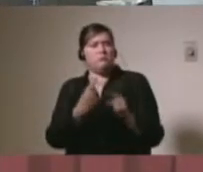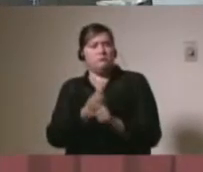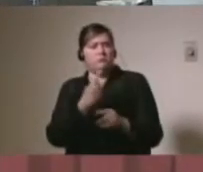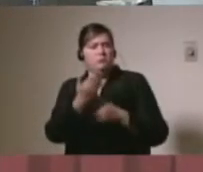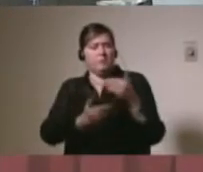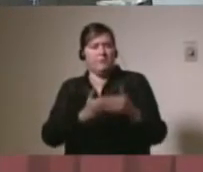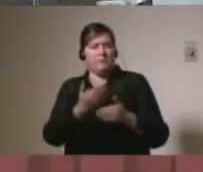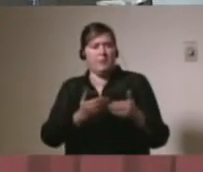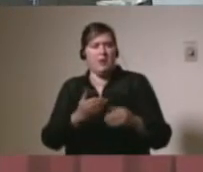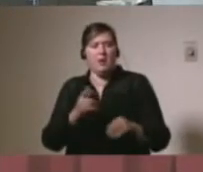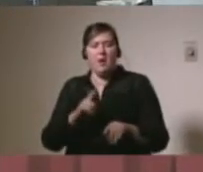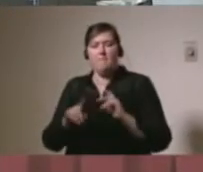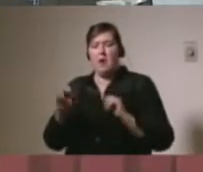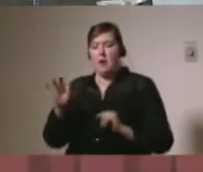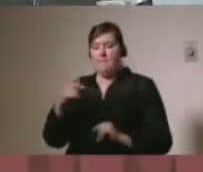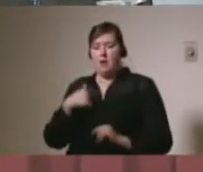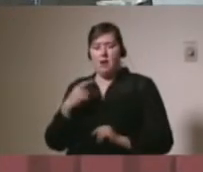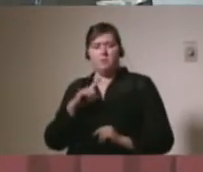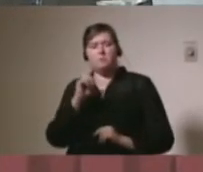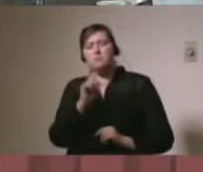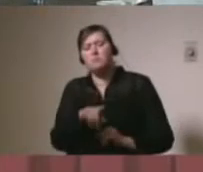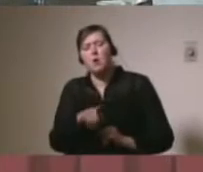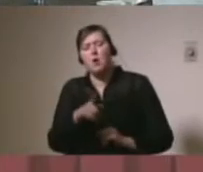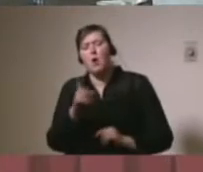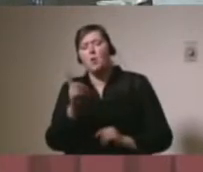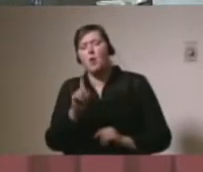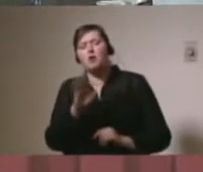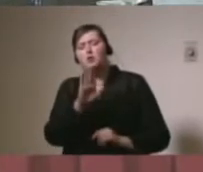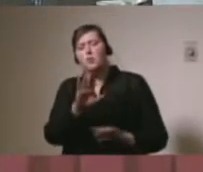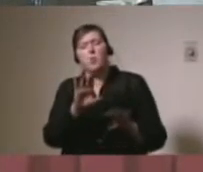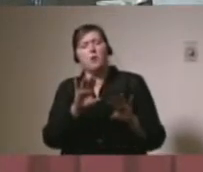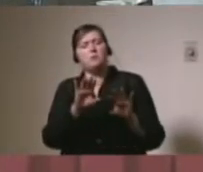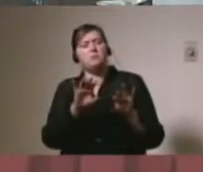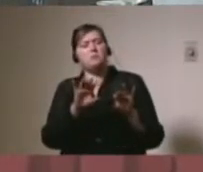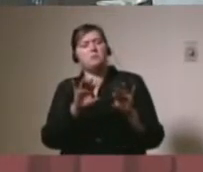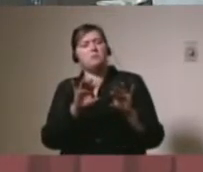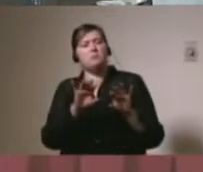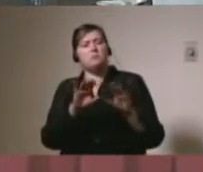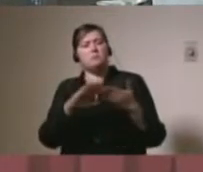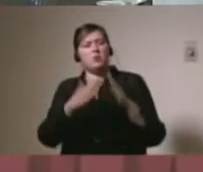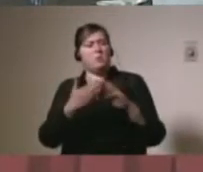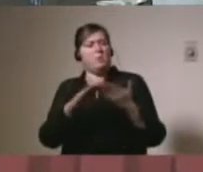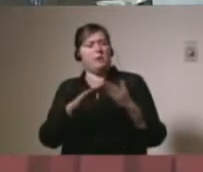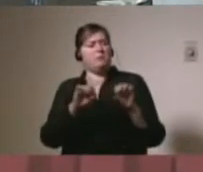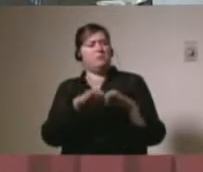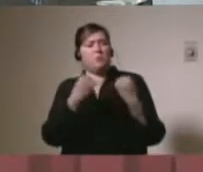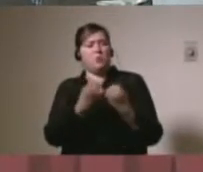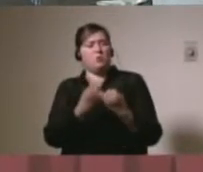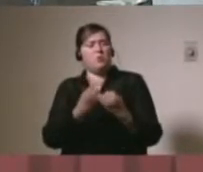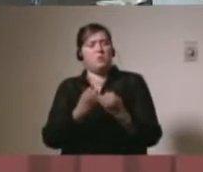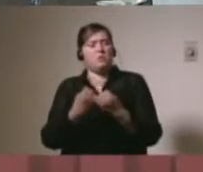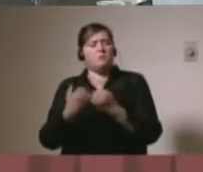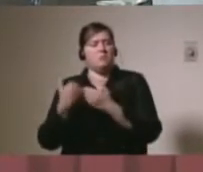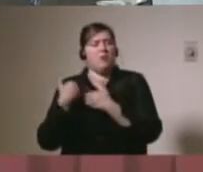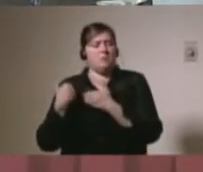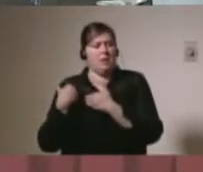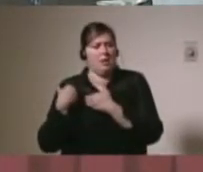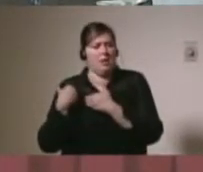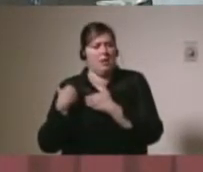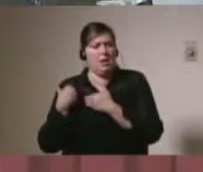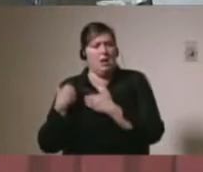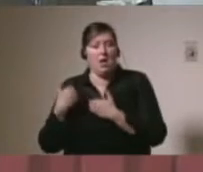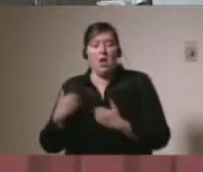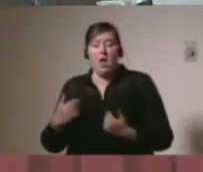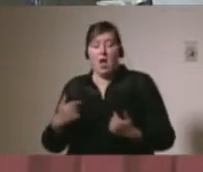where's your social obligation? Well, usually they say, look, George, do you want to talk about business or shall we get up and walk